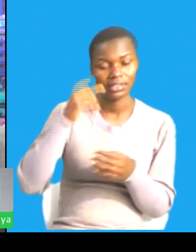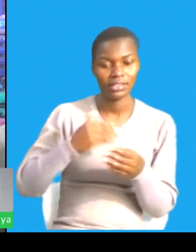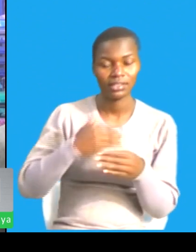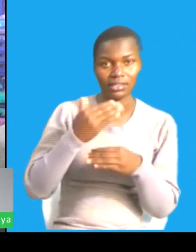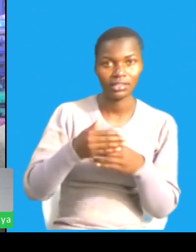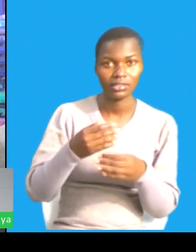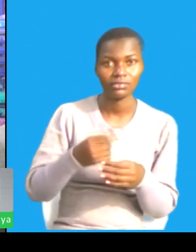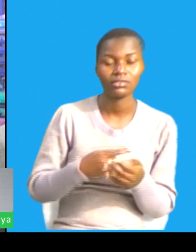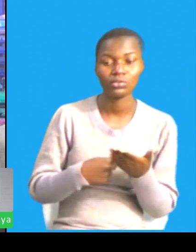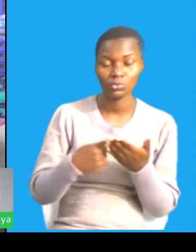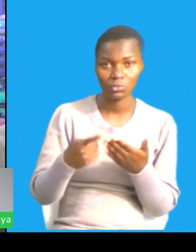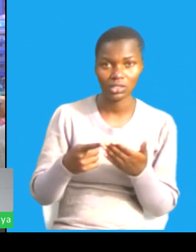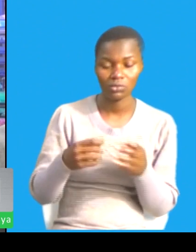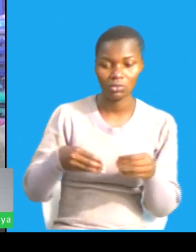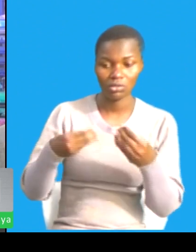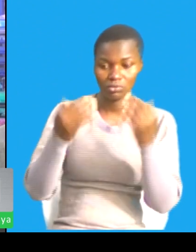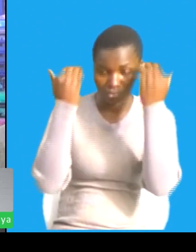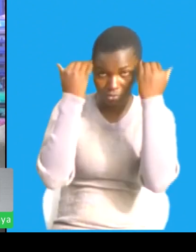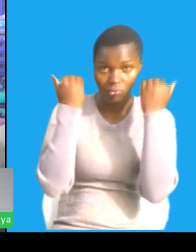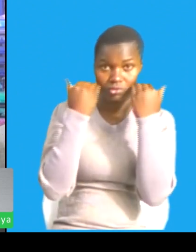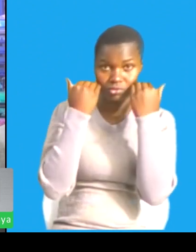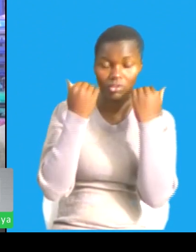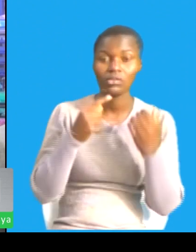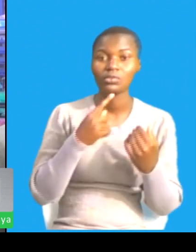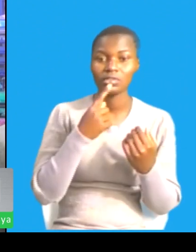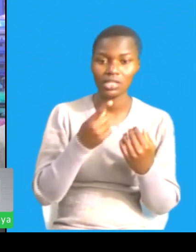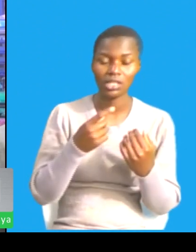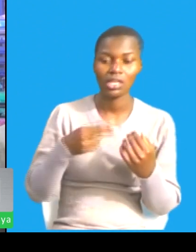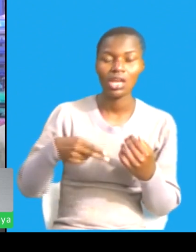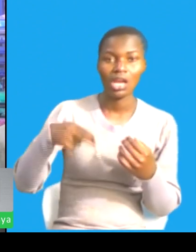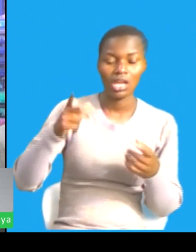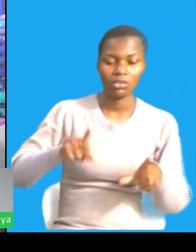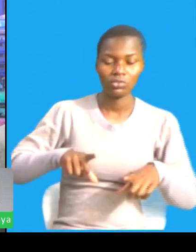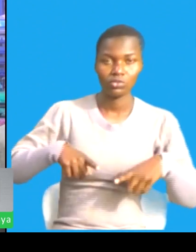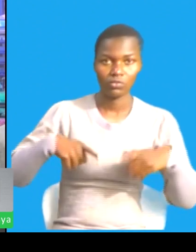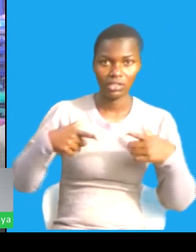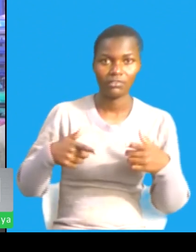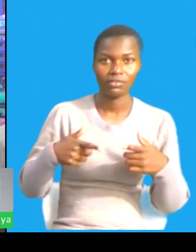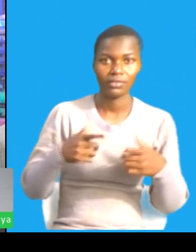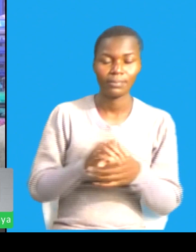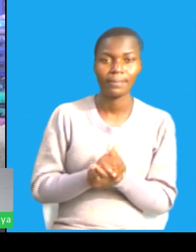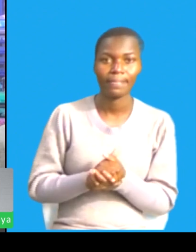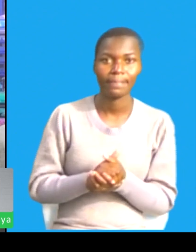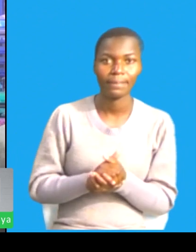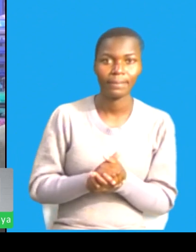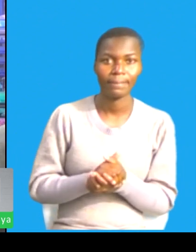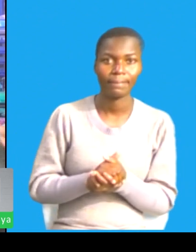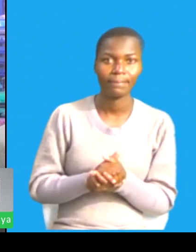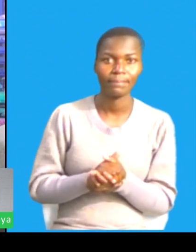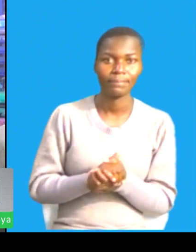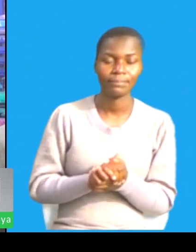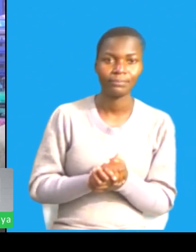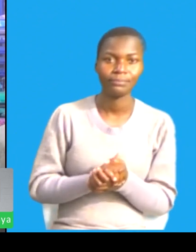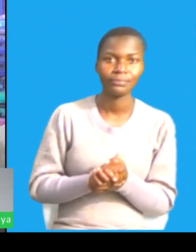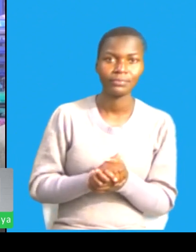petition bungeni. Okay. Ya kusema mambo ya high cost of living inaweza kuwa dealt with. I have we've been doing this